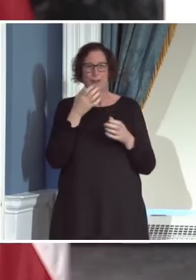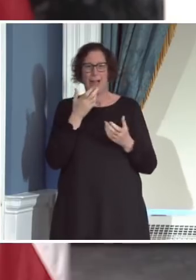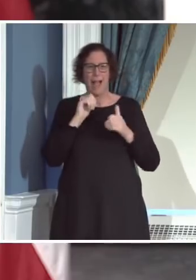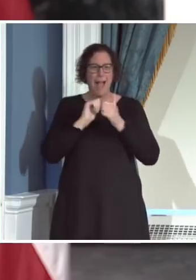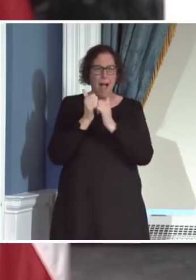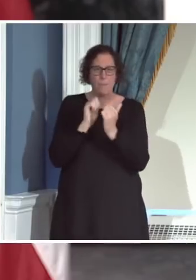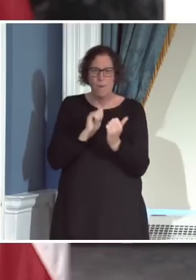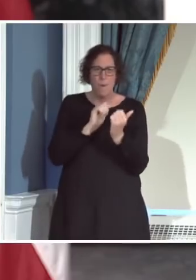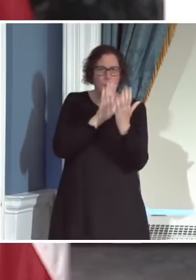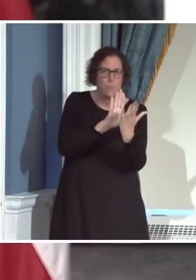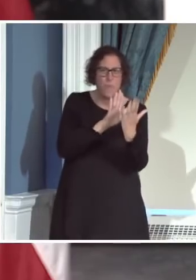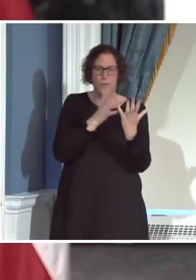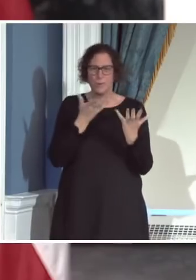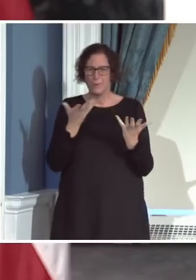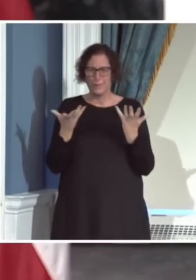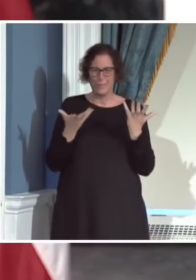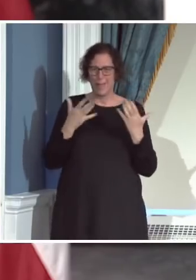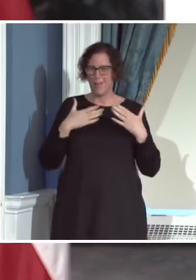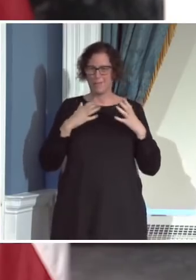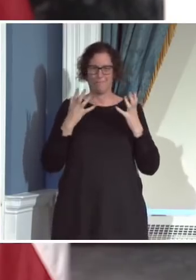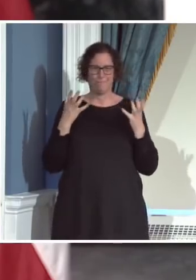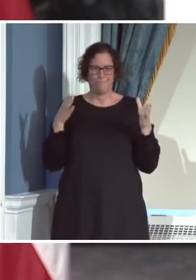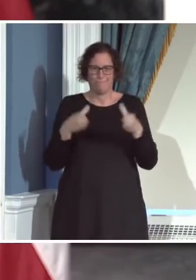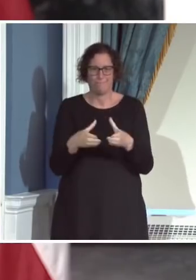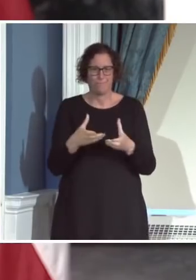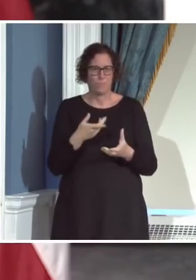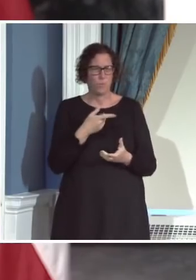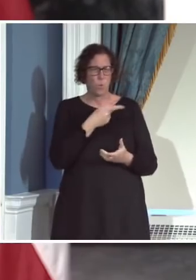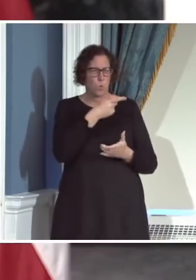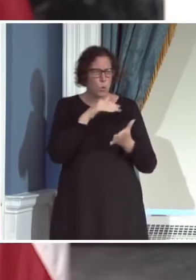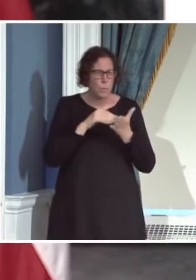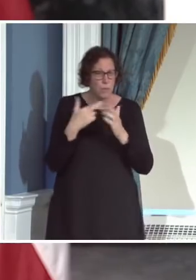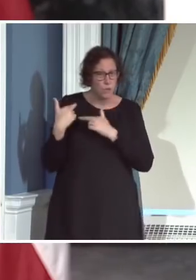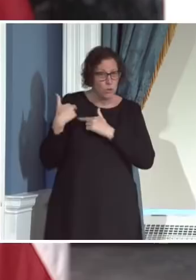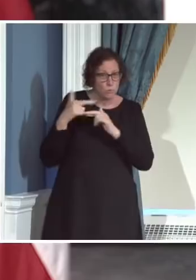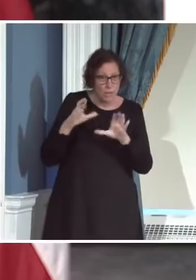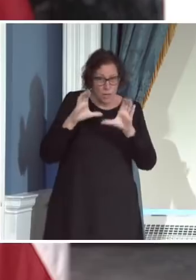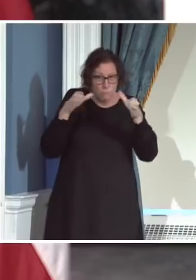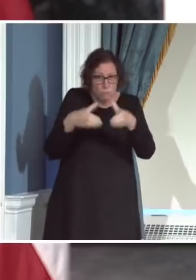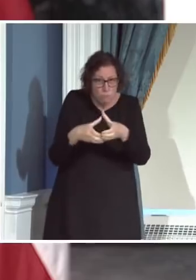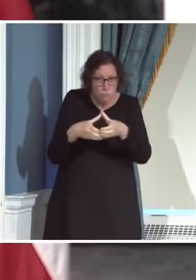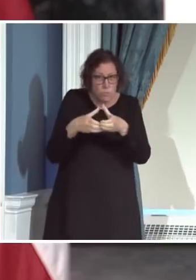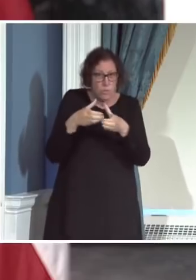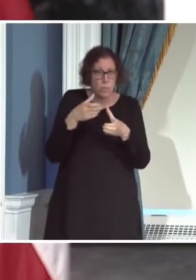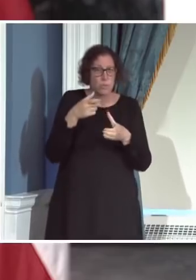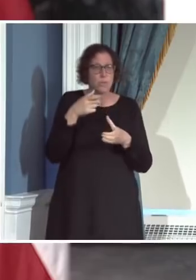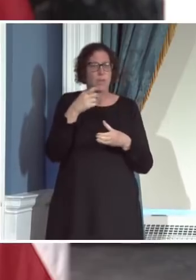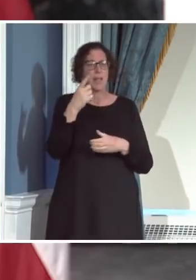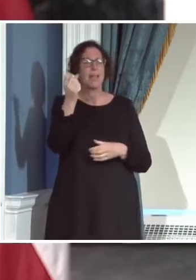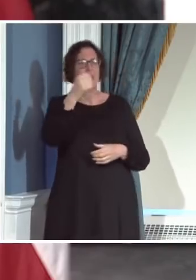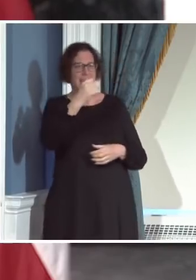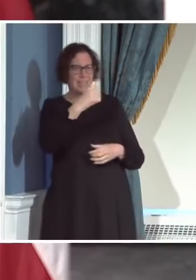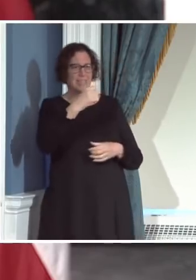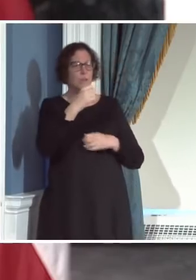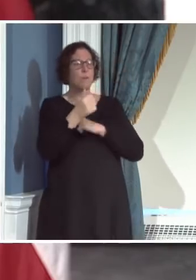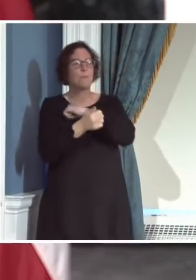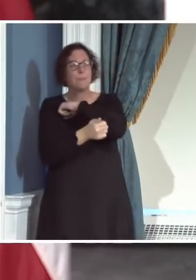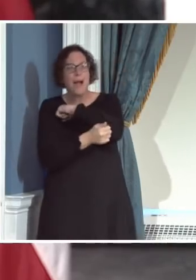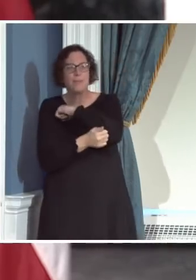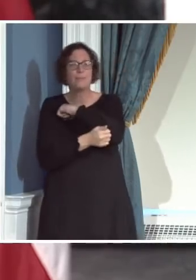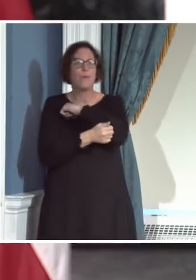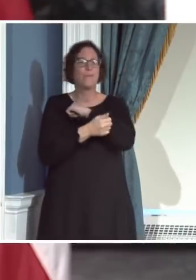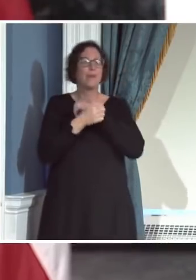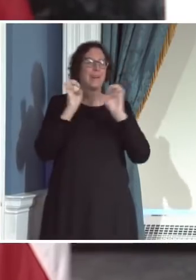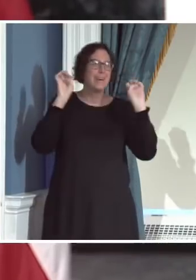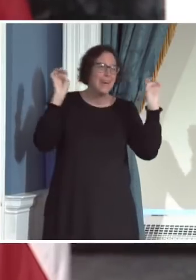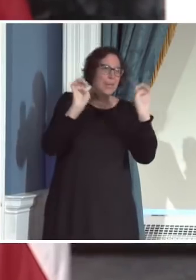Easter services, any gatherings, to observe these holidays. I appreciate the question very, very much. I mean, it's obviously a